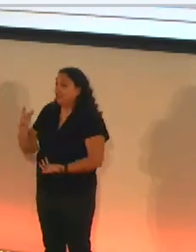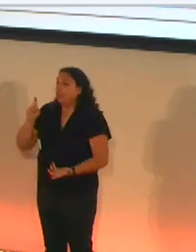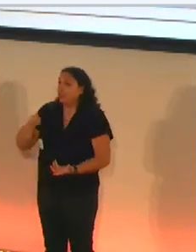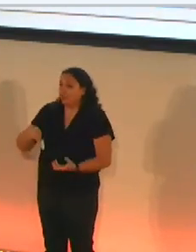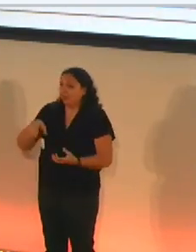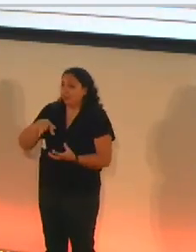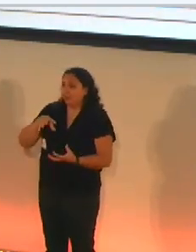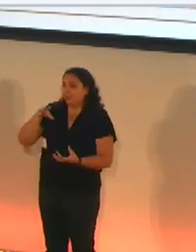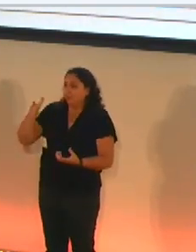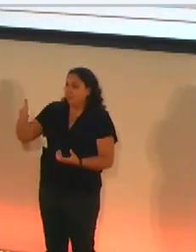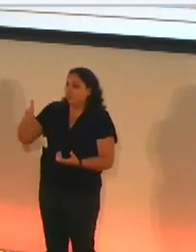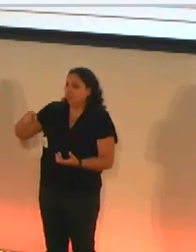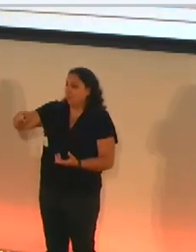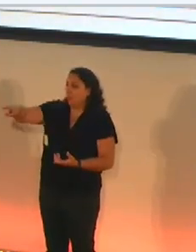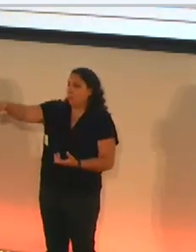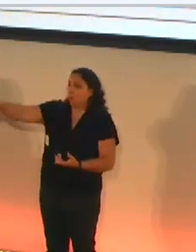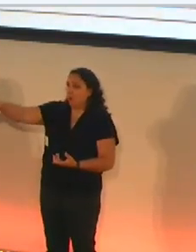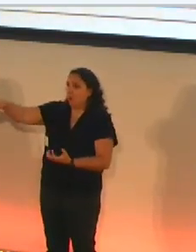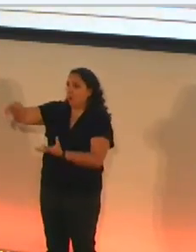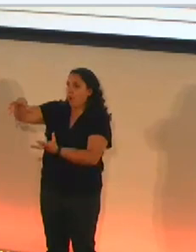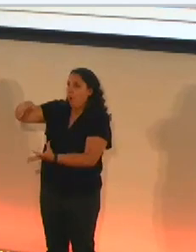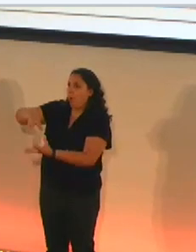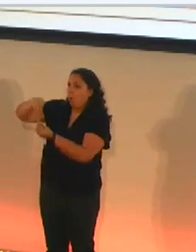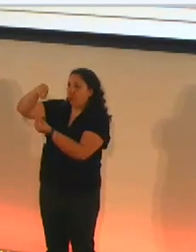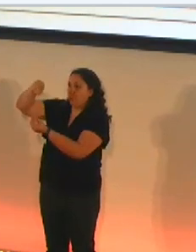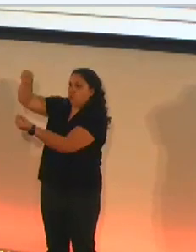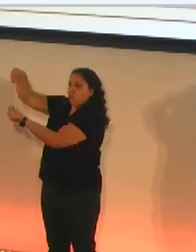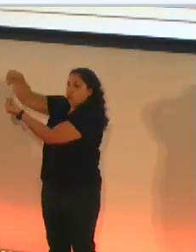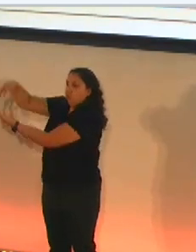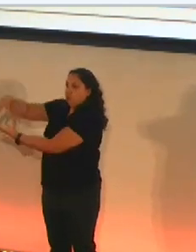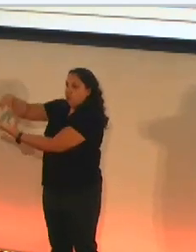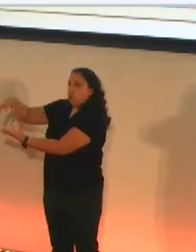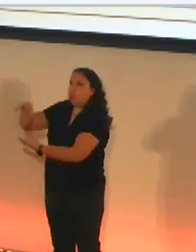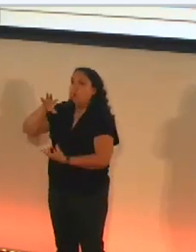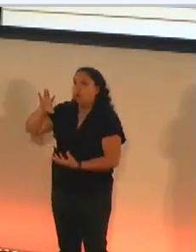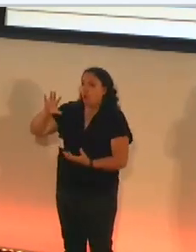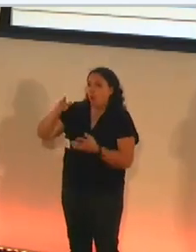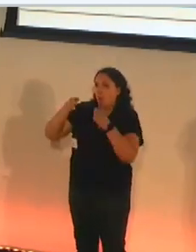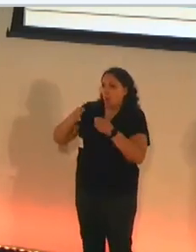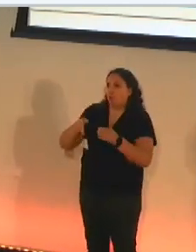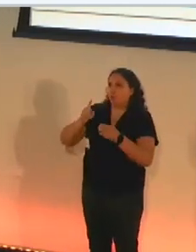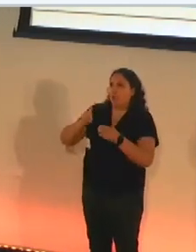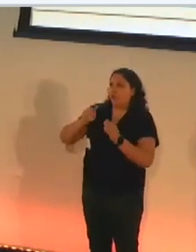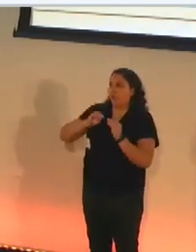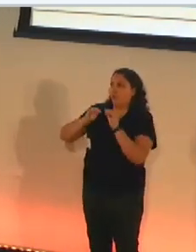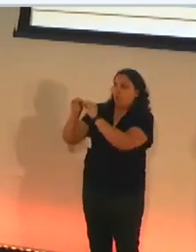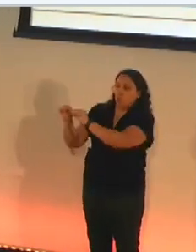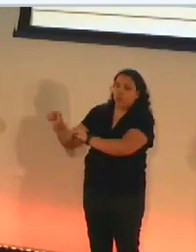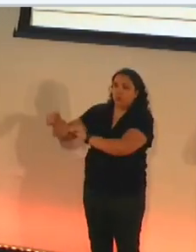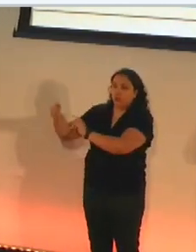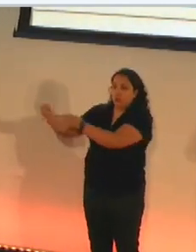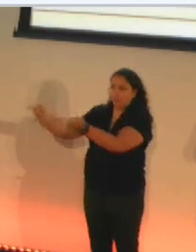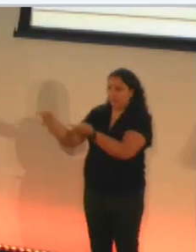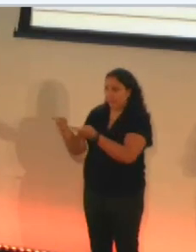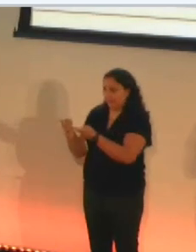to move to. Teleportation simply moves your avatar from one area in the virtual space to the target area indicated at the